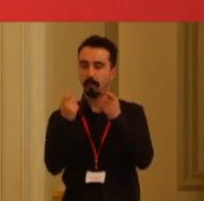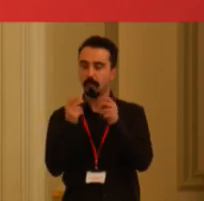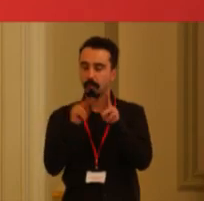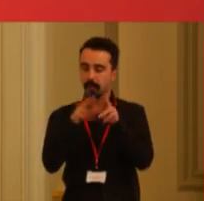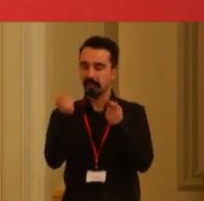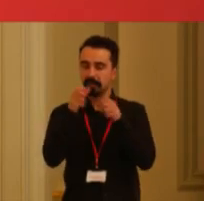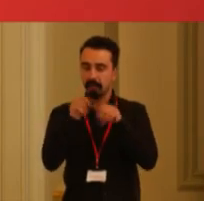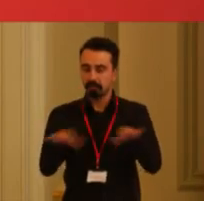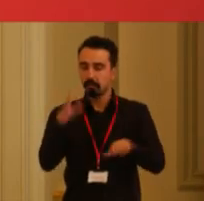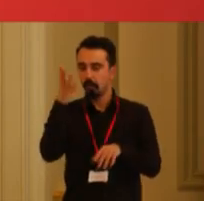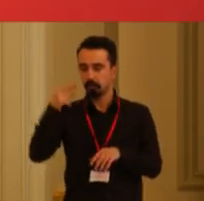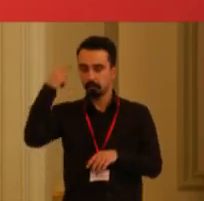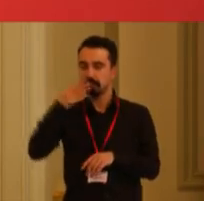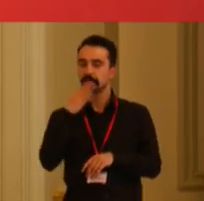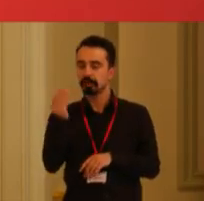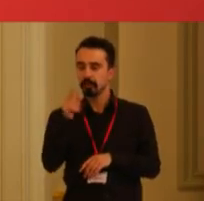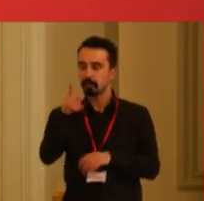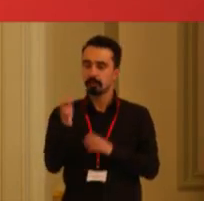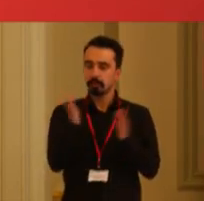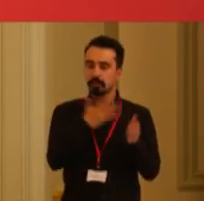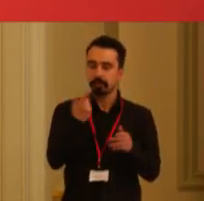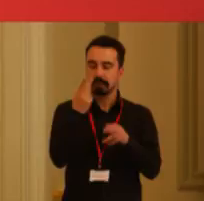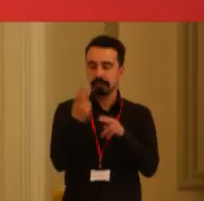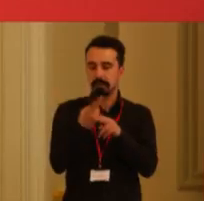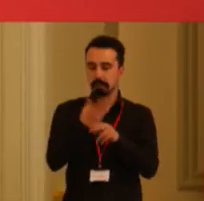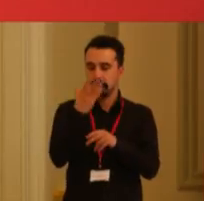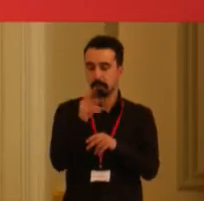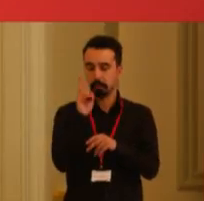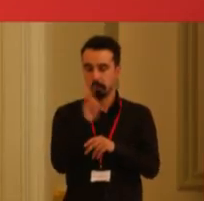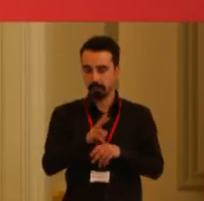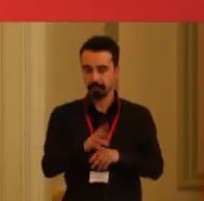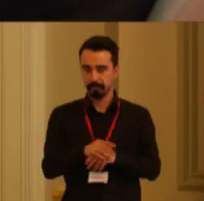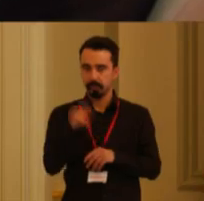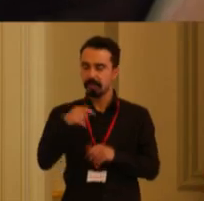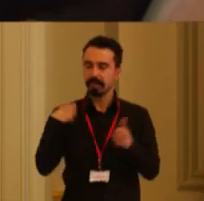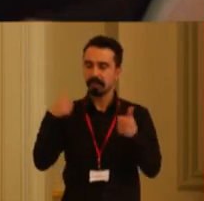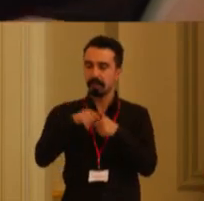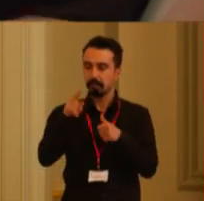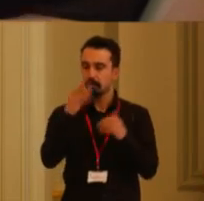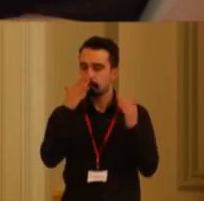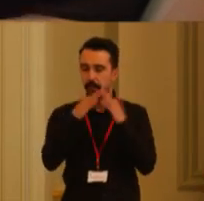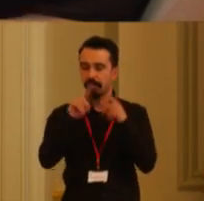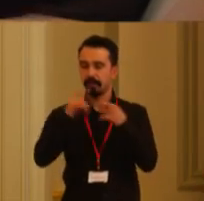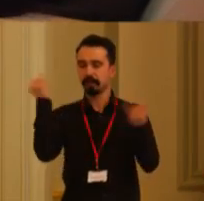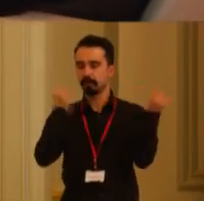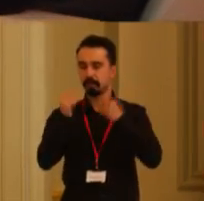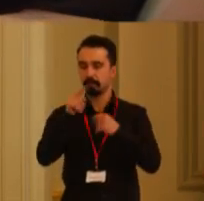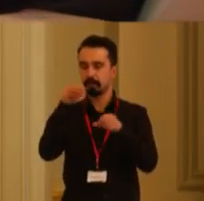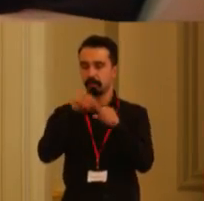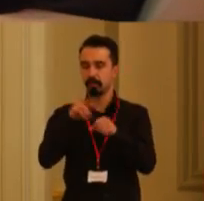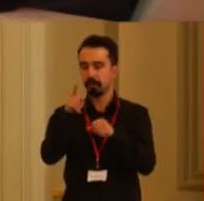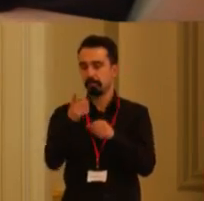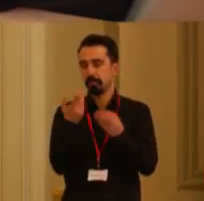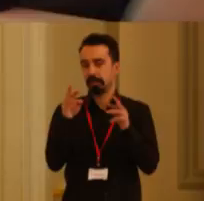it is through a diploma that they will have a good network and a good job. So that seems to be another strategy for holding